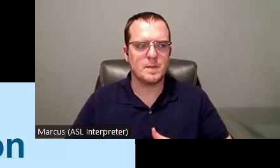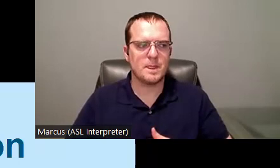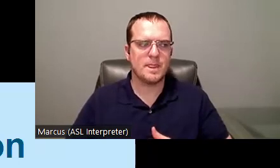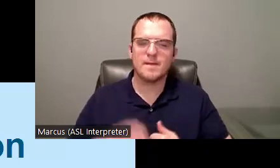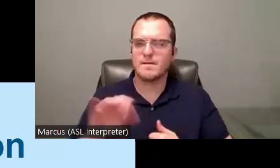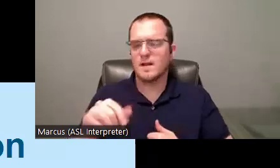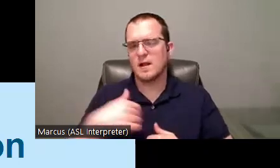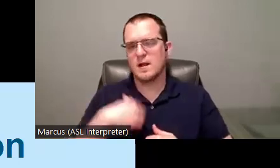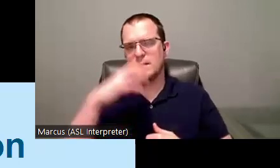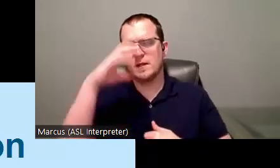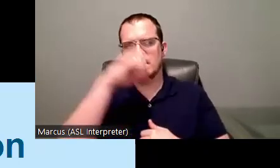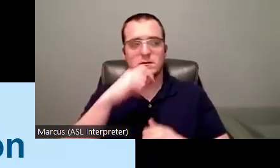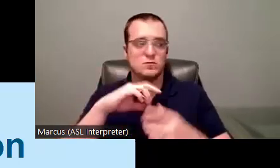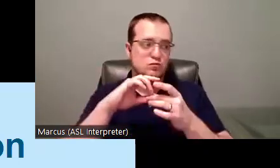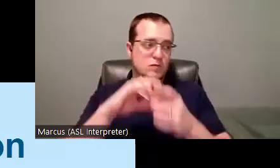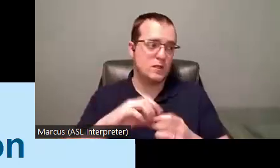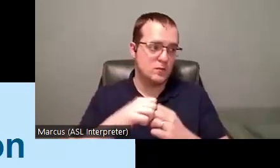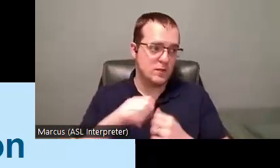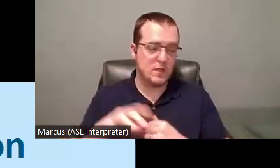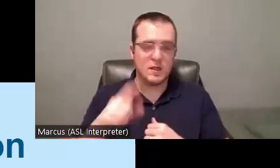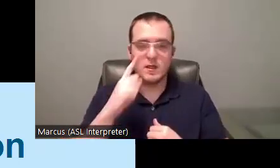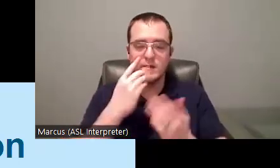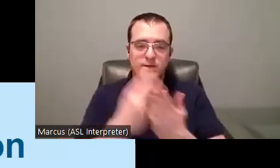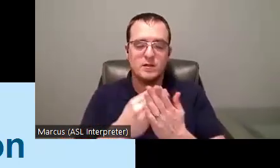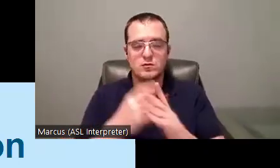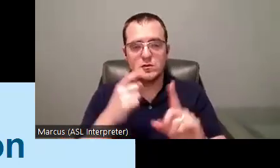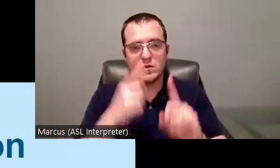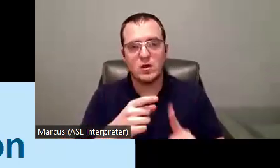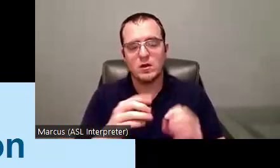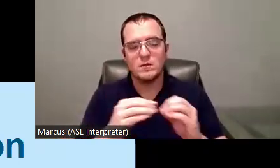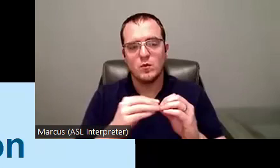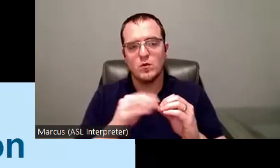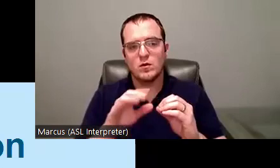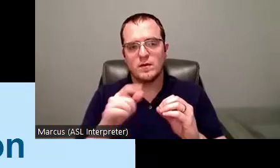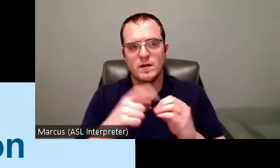maybe relatedly, if these funds are targeted more towards the